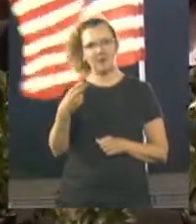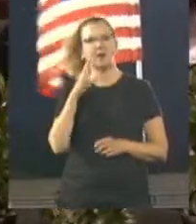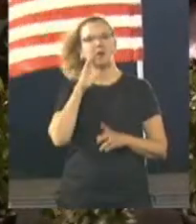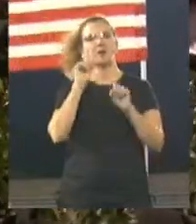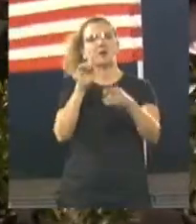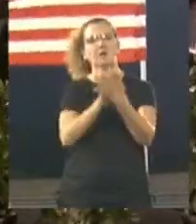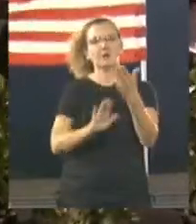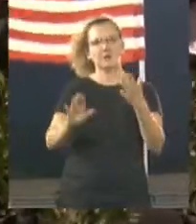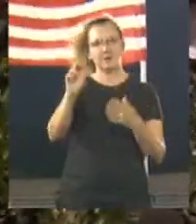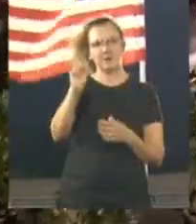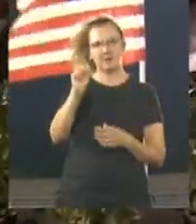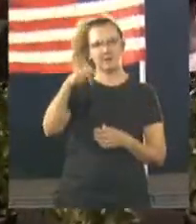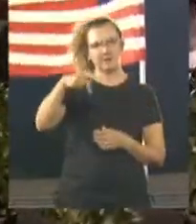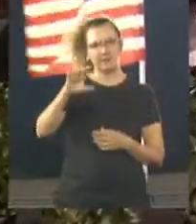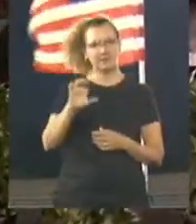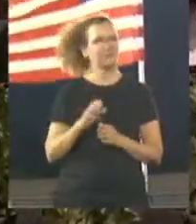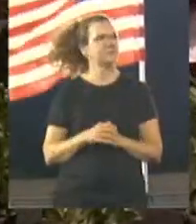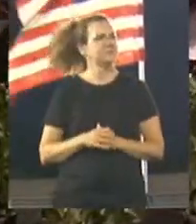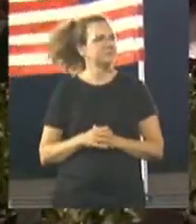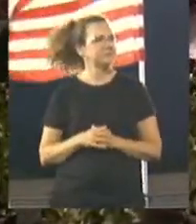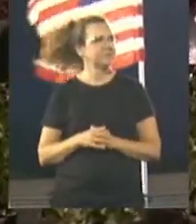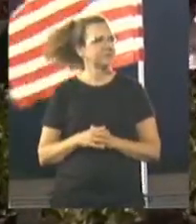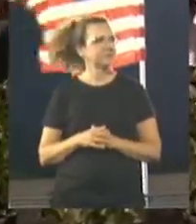St. Philip's College.